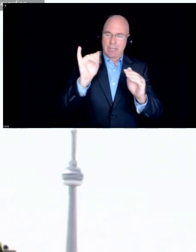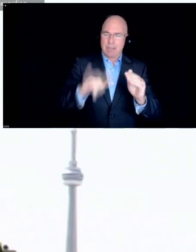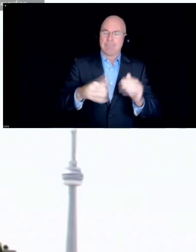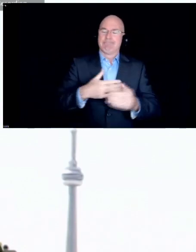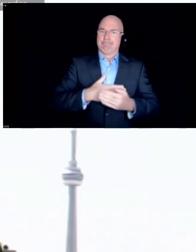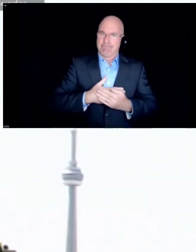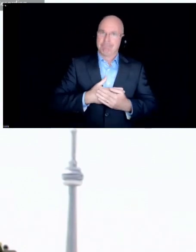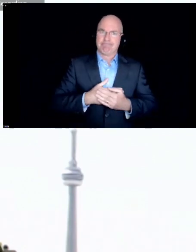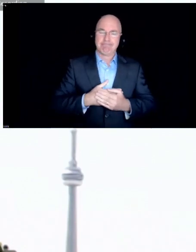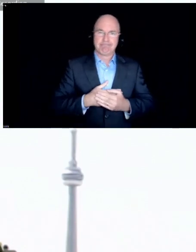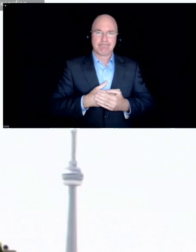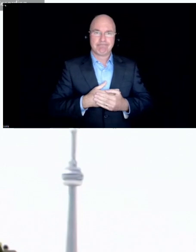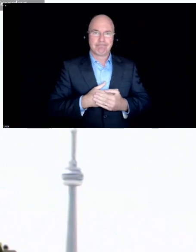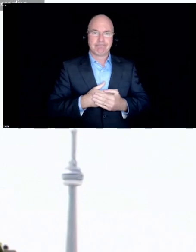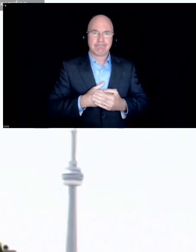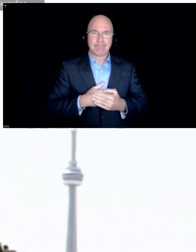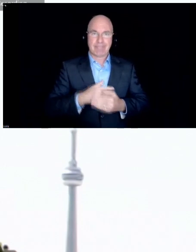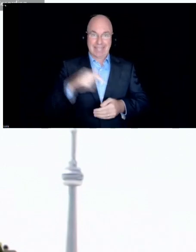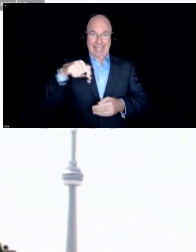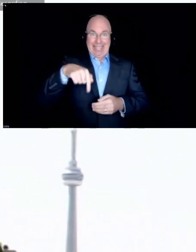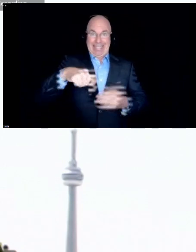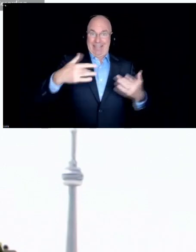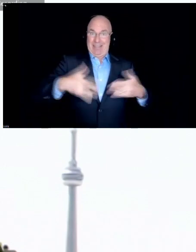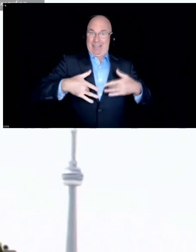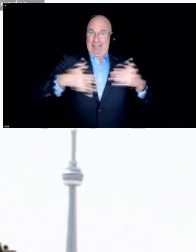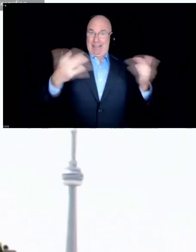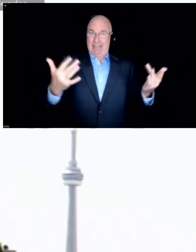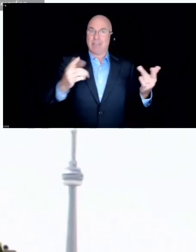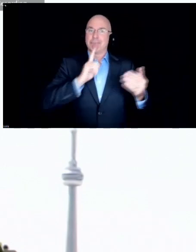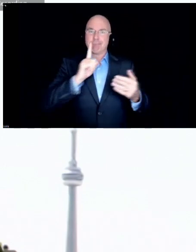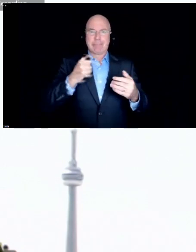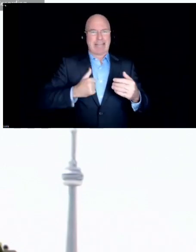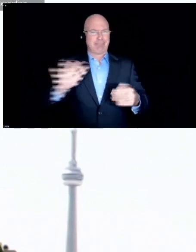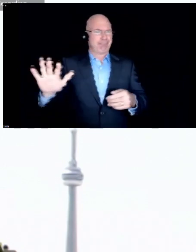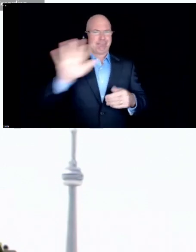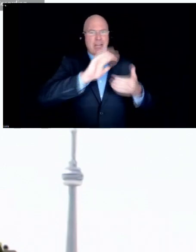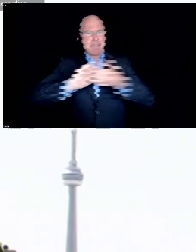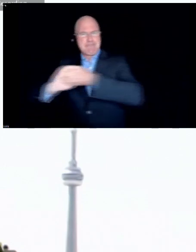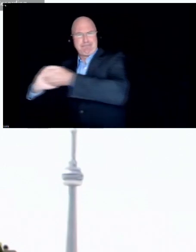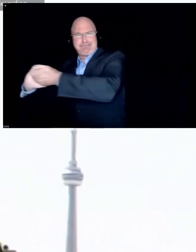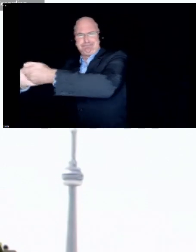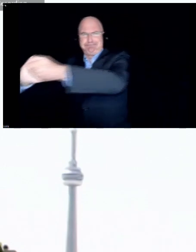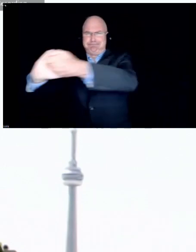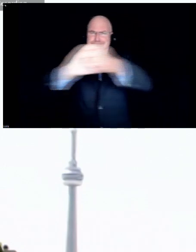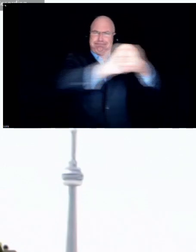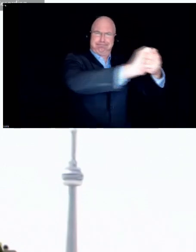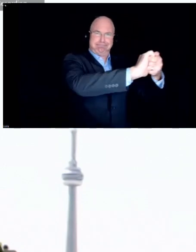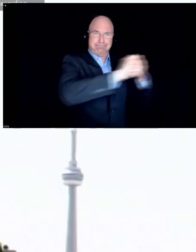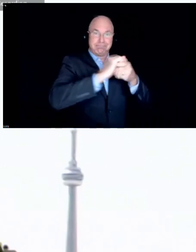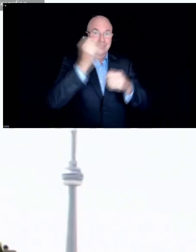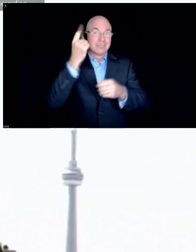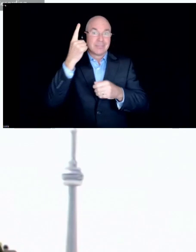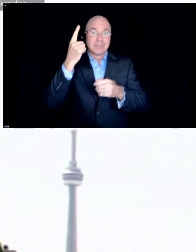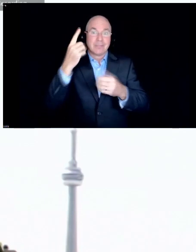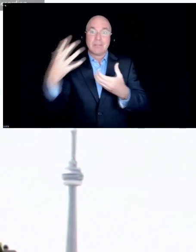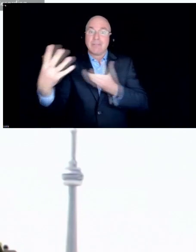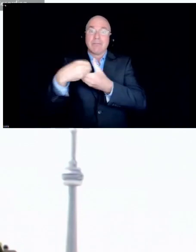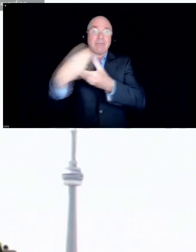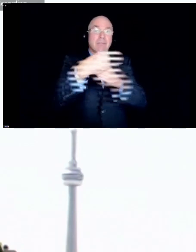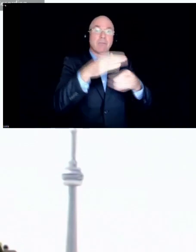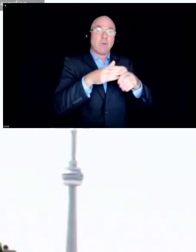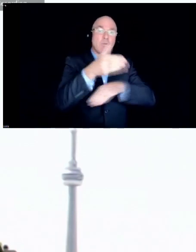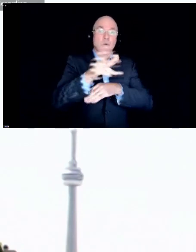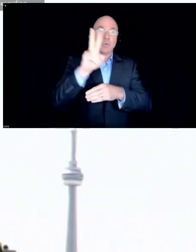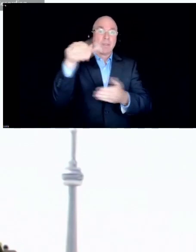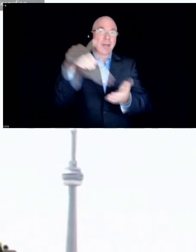event builds on a truly national partnership. I understand that there are over 2,000 participants online